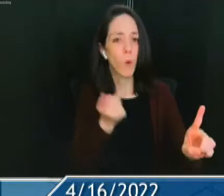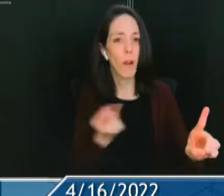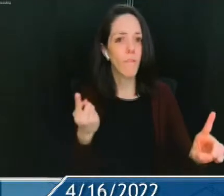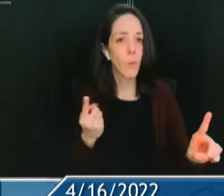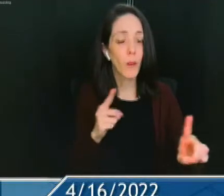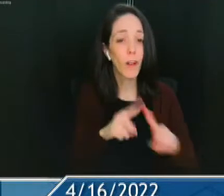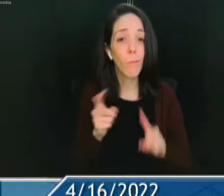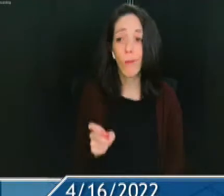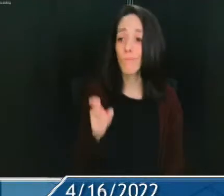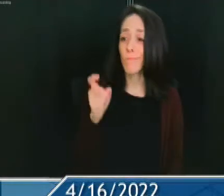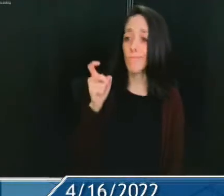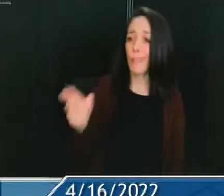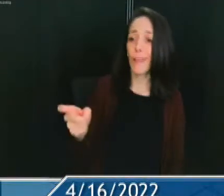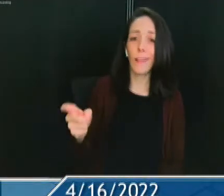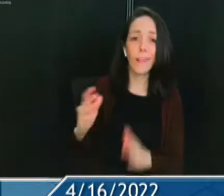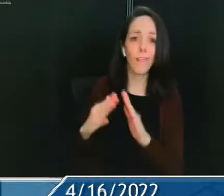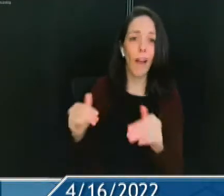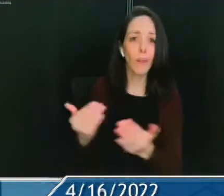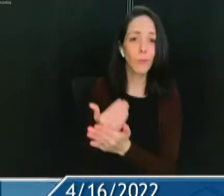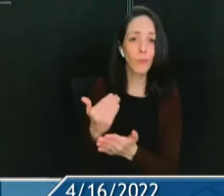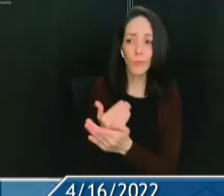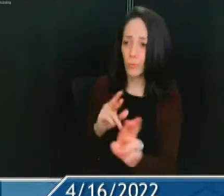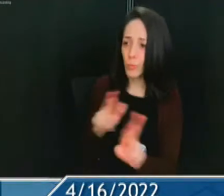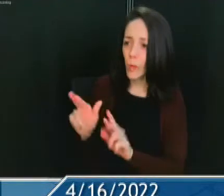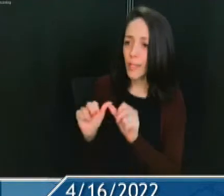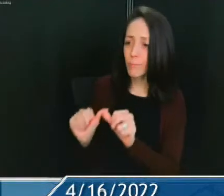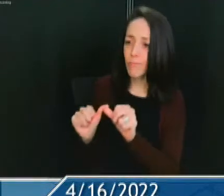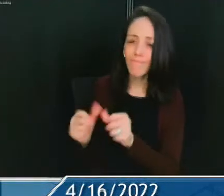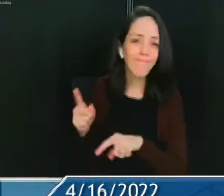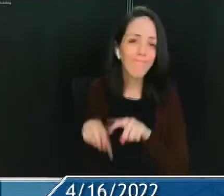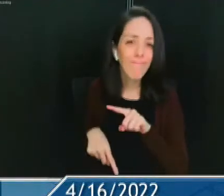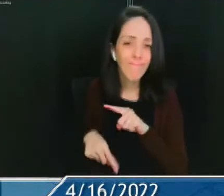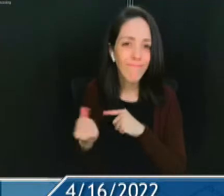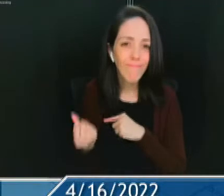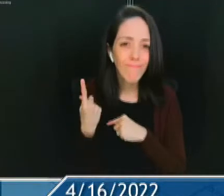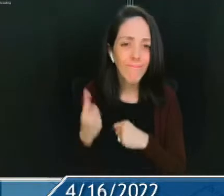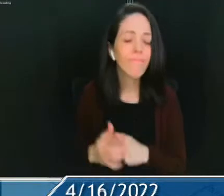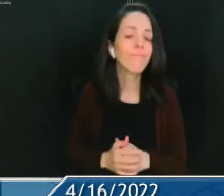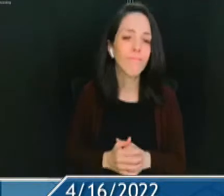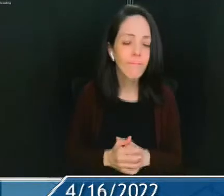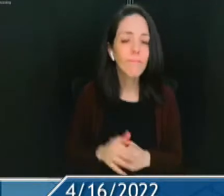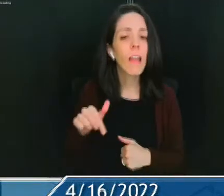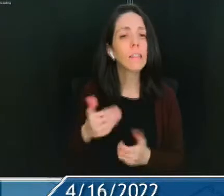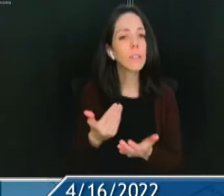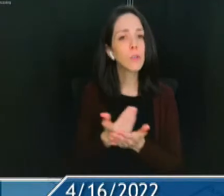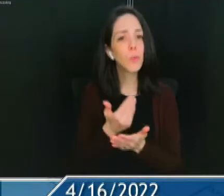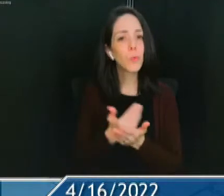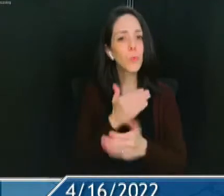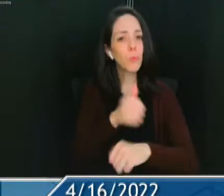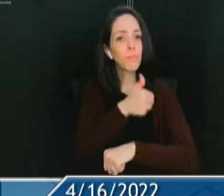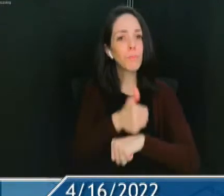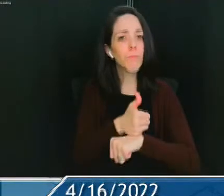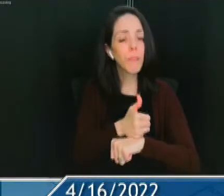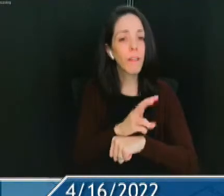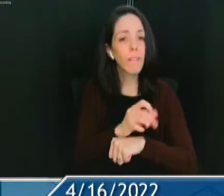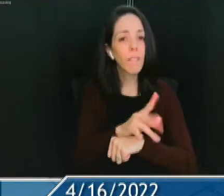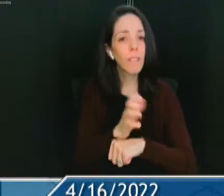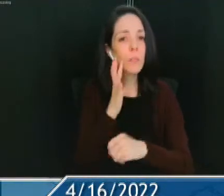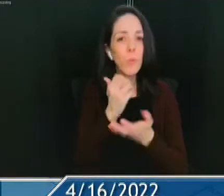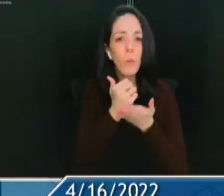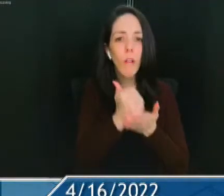handed the keys to a new place and be ready to live there. Our Safe Rest Village will be one means to support our houseless neighbors